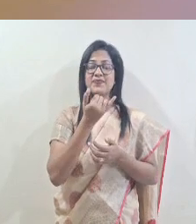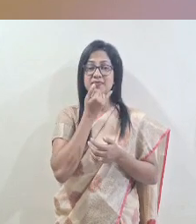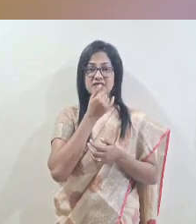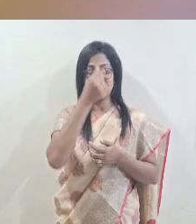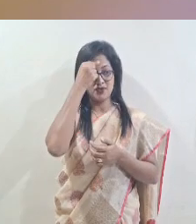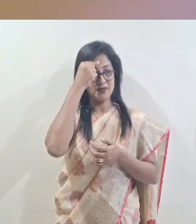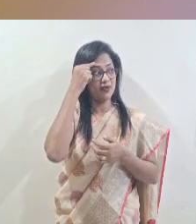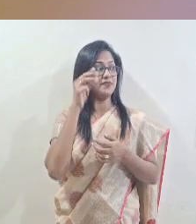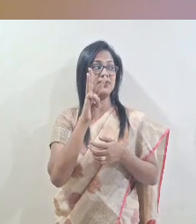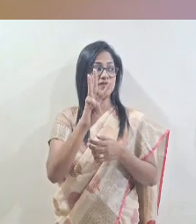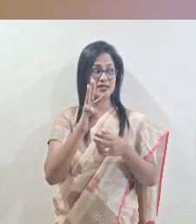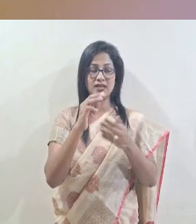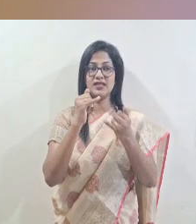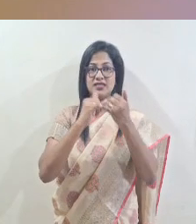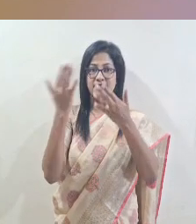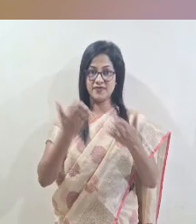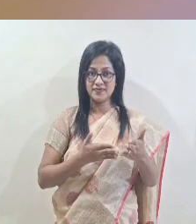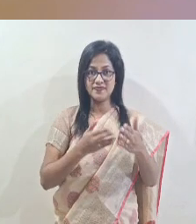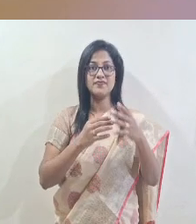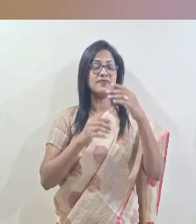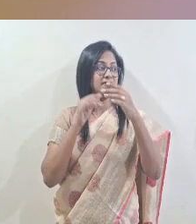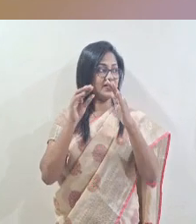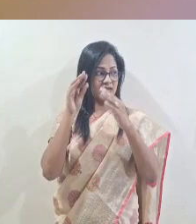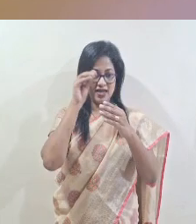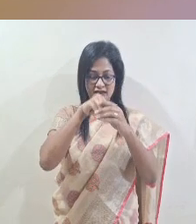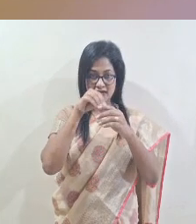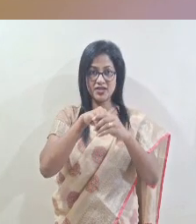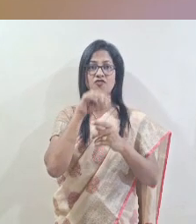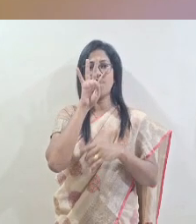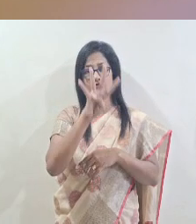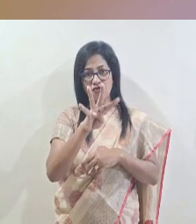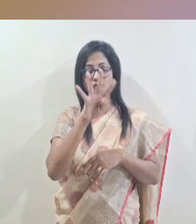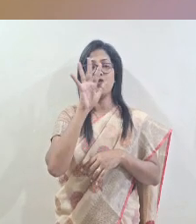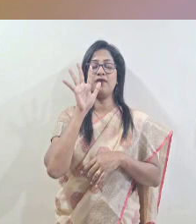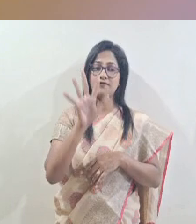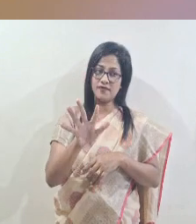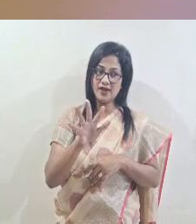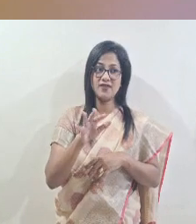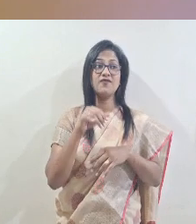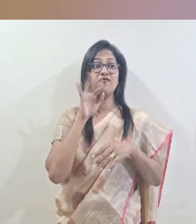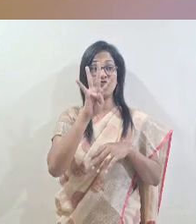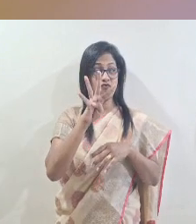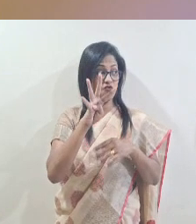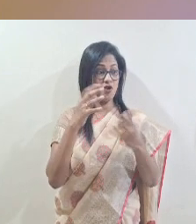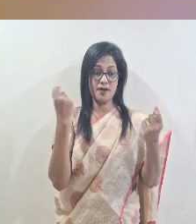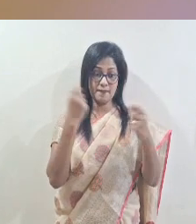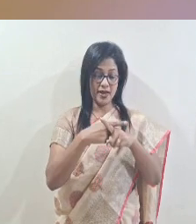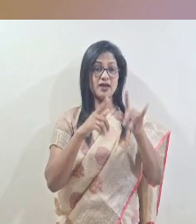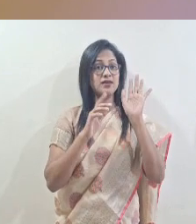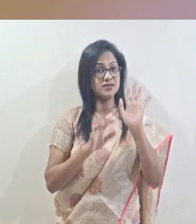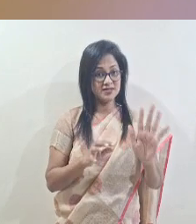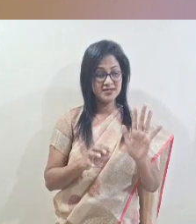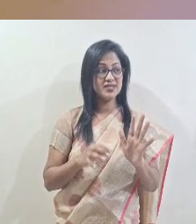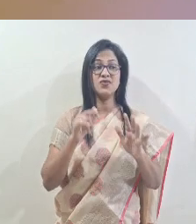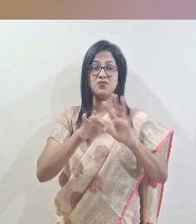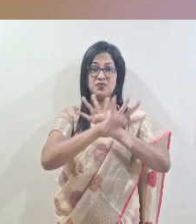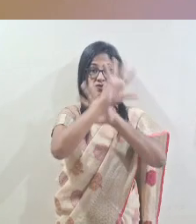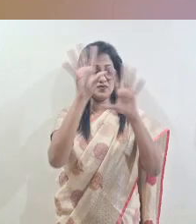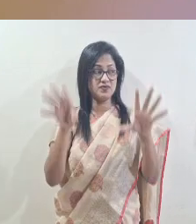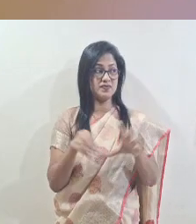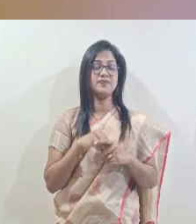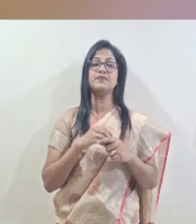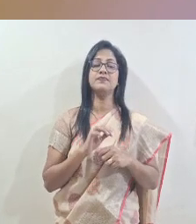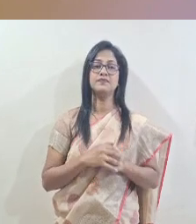facility input, then 4, and then 5, and we identified 4 are the suitable one because they are covering all